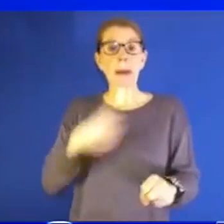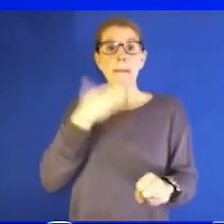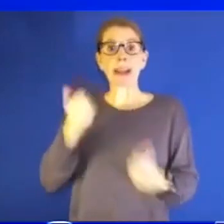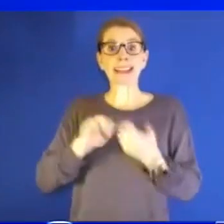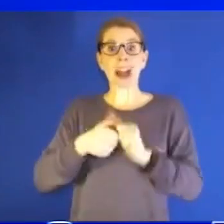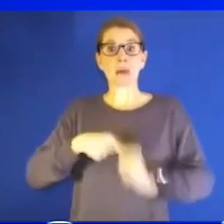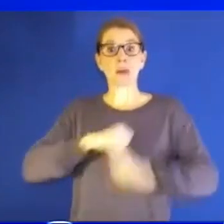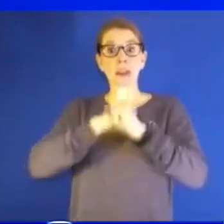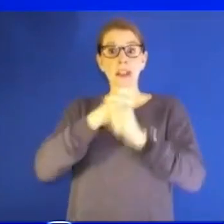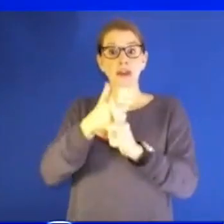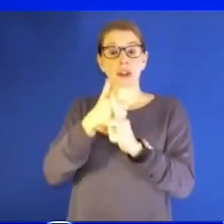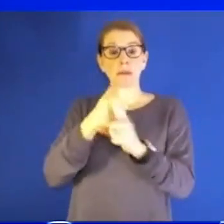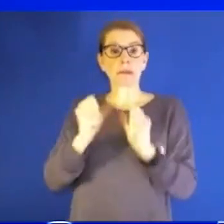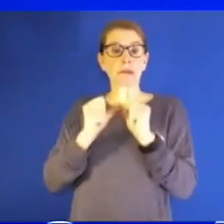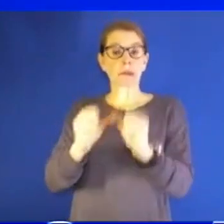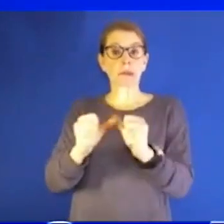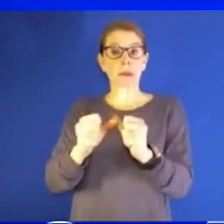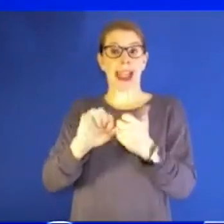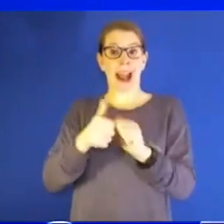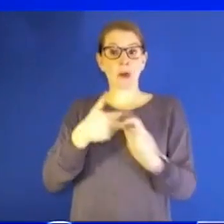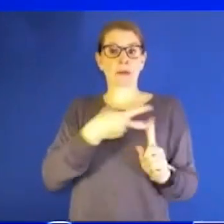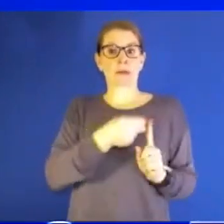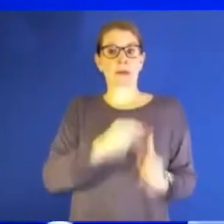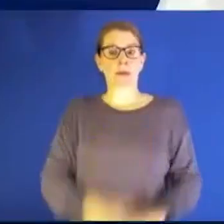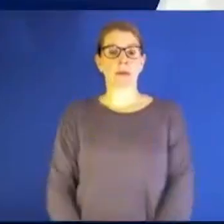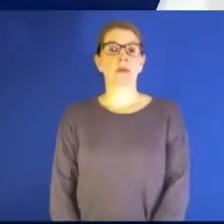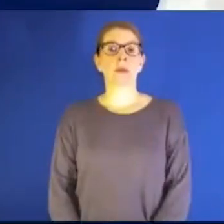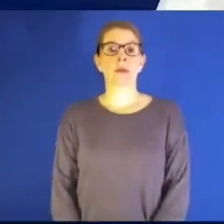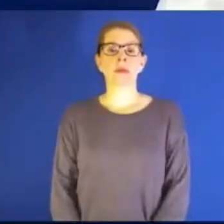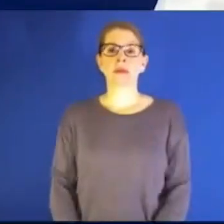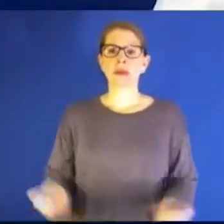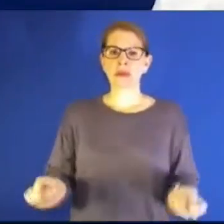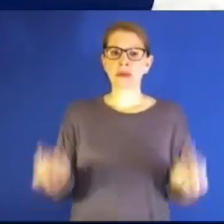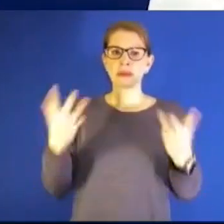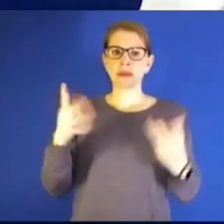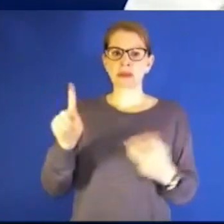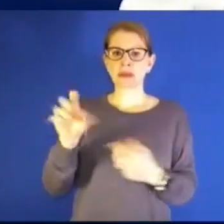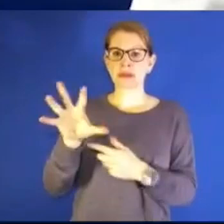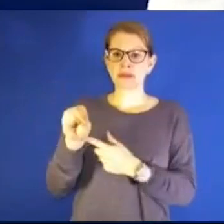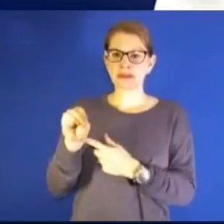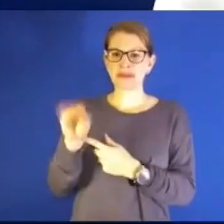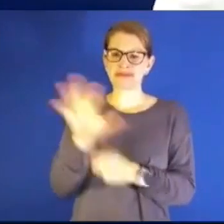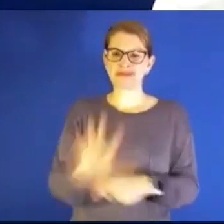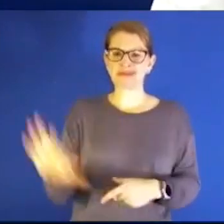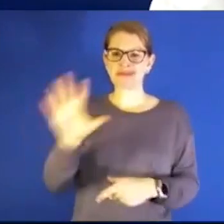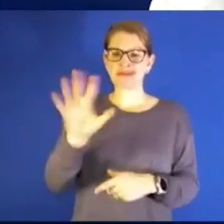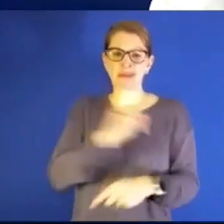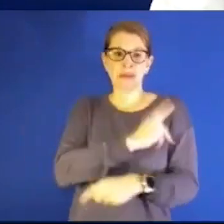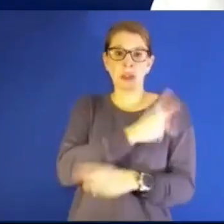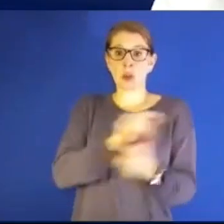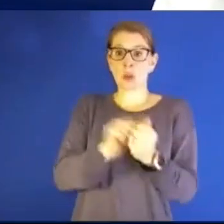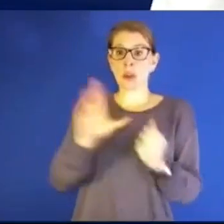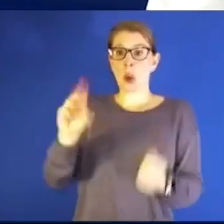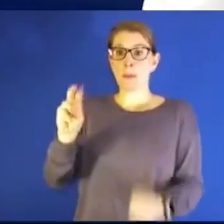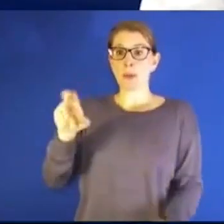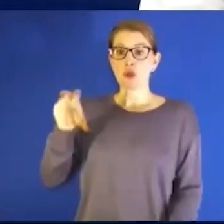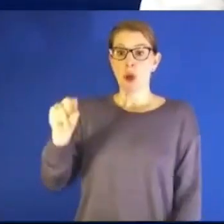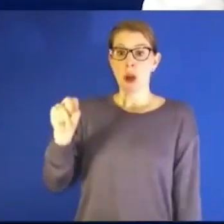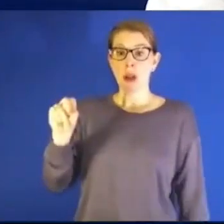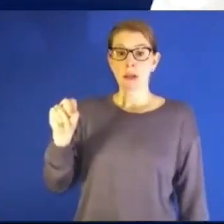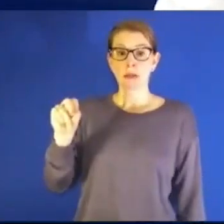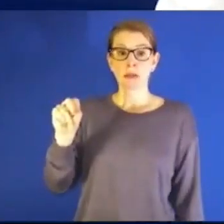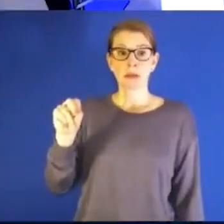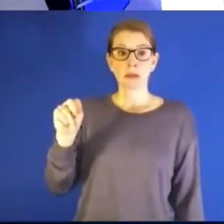against those continues to be vaccination. Yeah, we still have, how many was the day? 150 some odd patients here with the Omicron variant. Jess, it's still